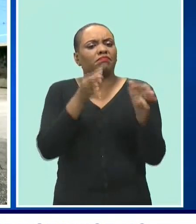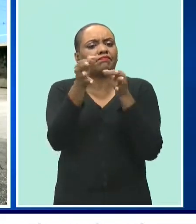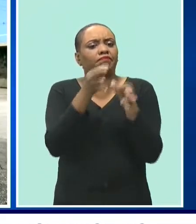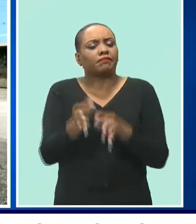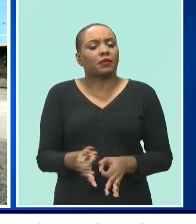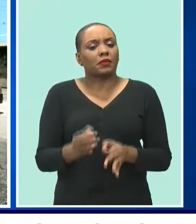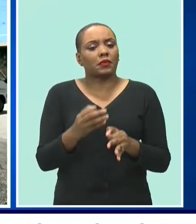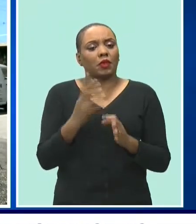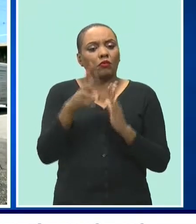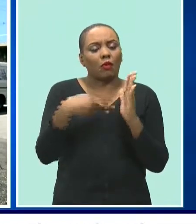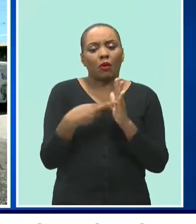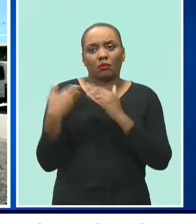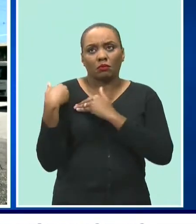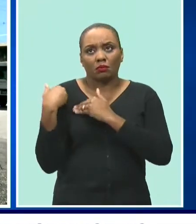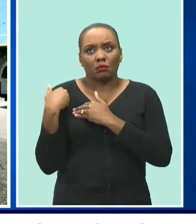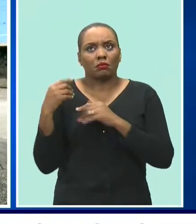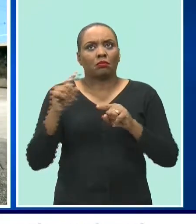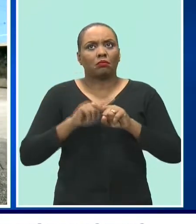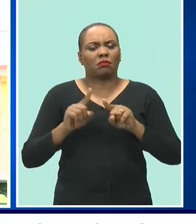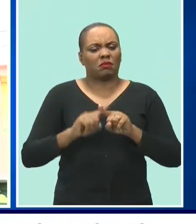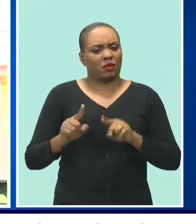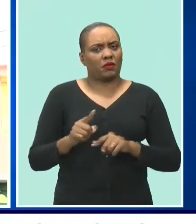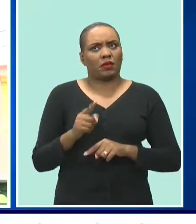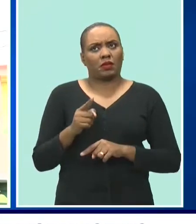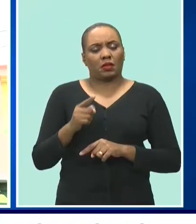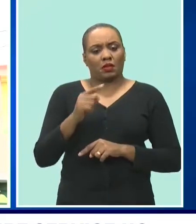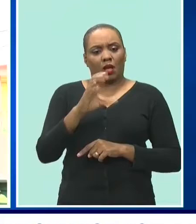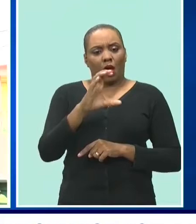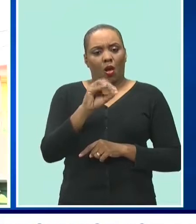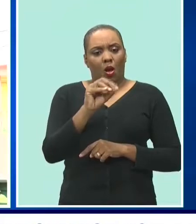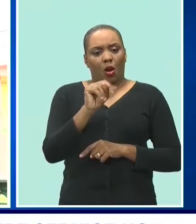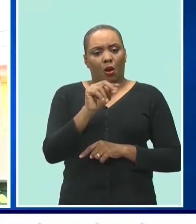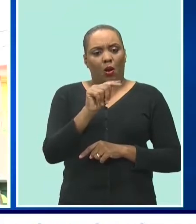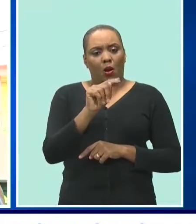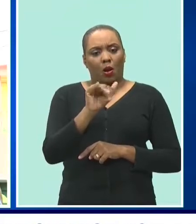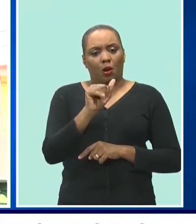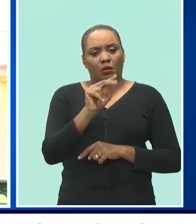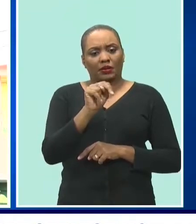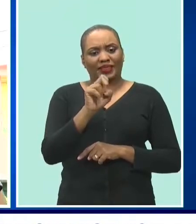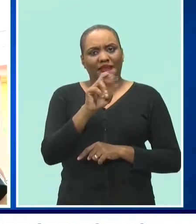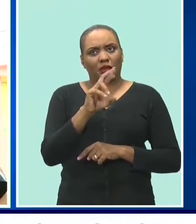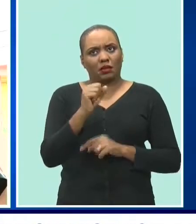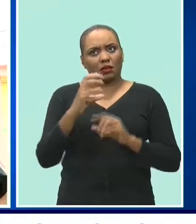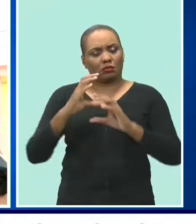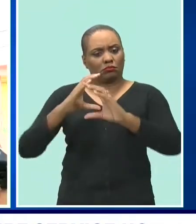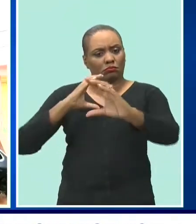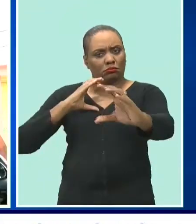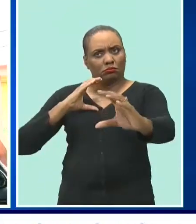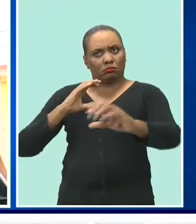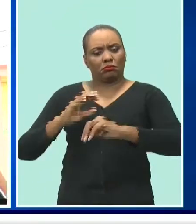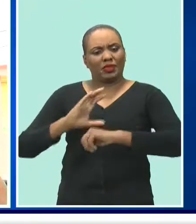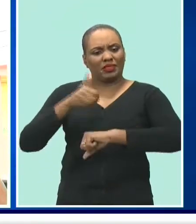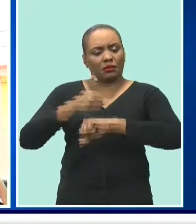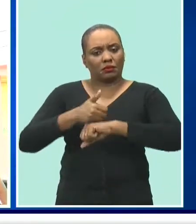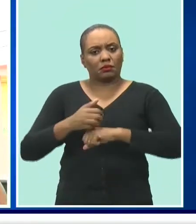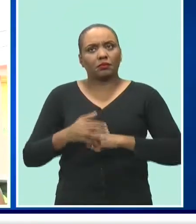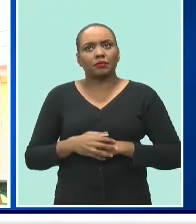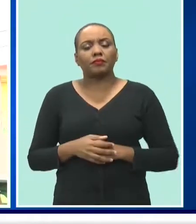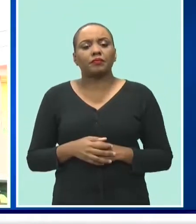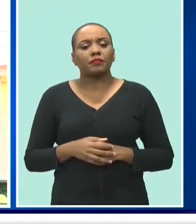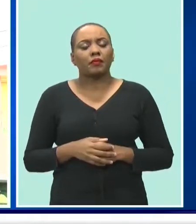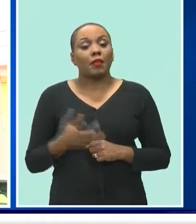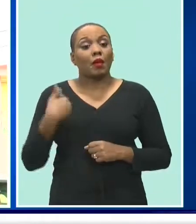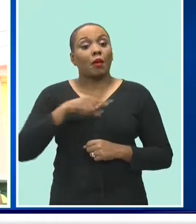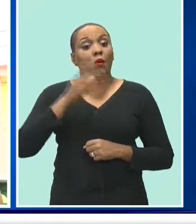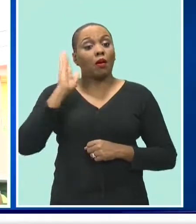of the containers, which have been set up a few meters away from the fire station's headquarters. The outpost there is being